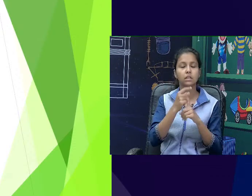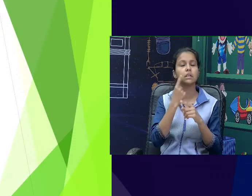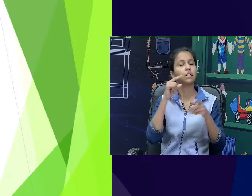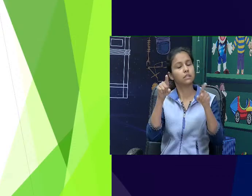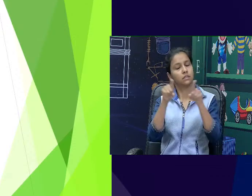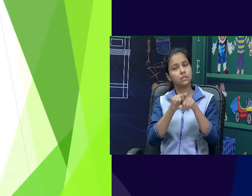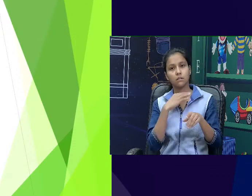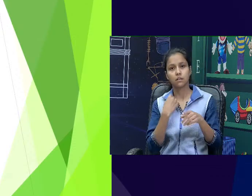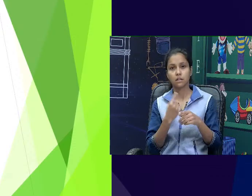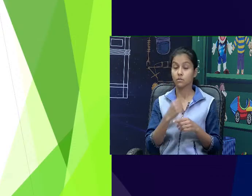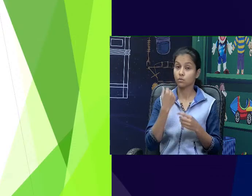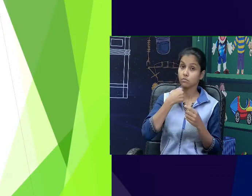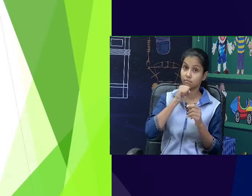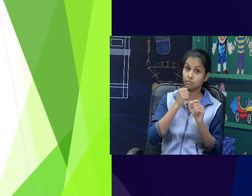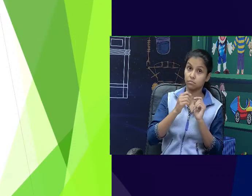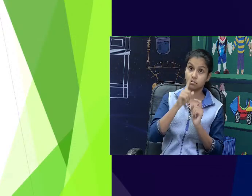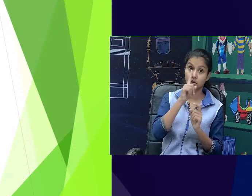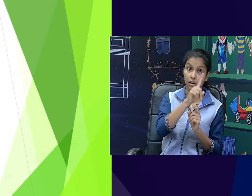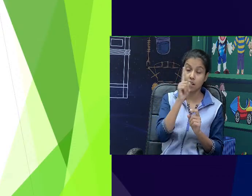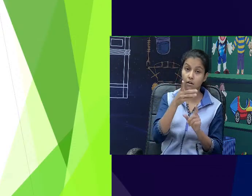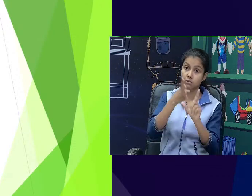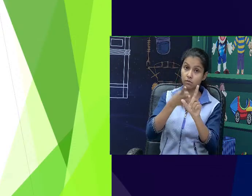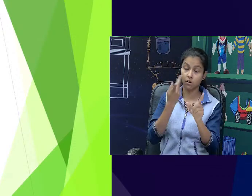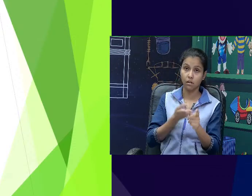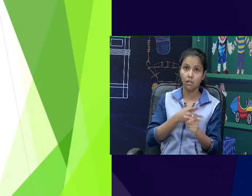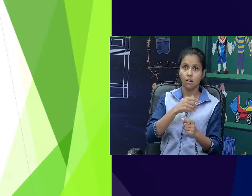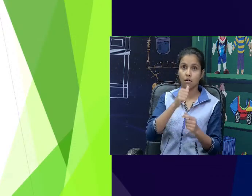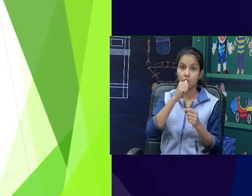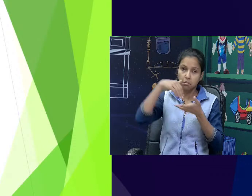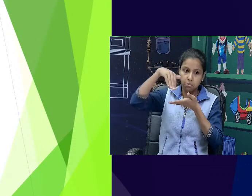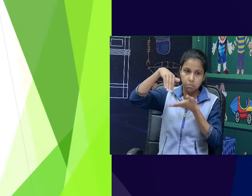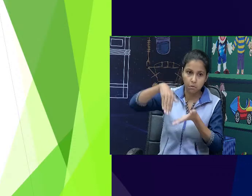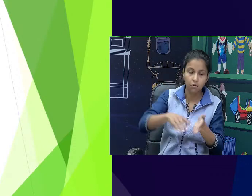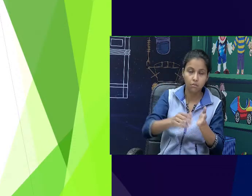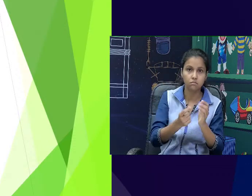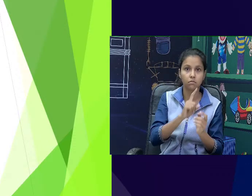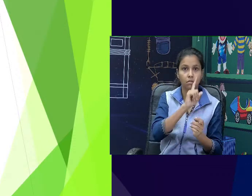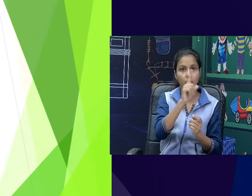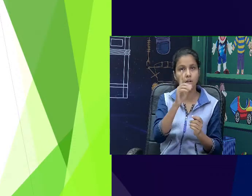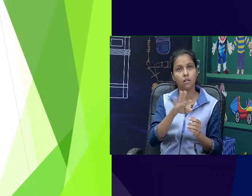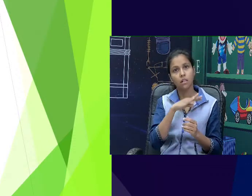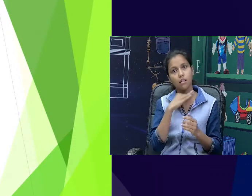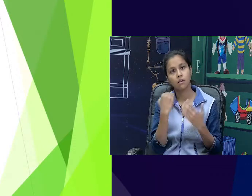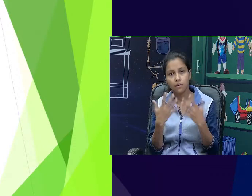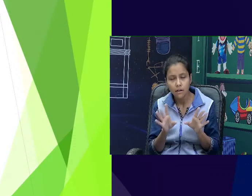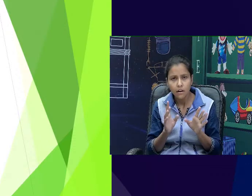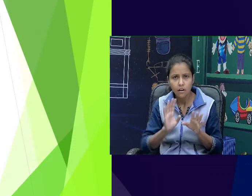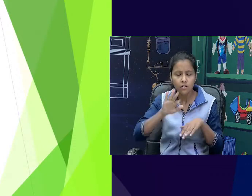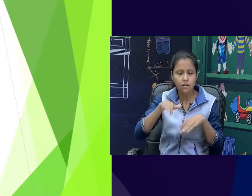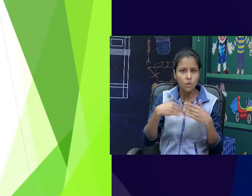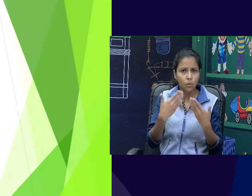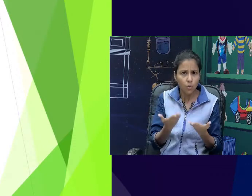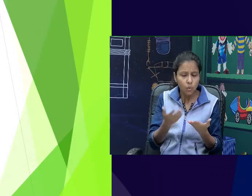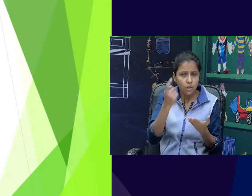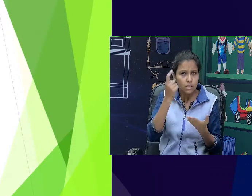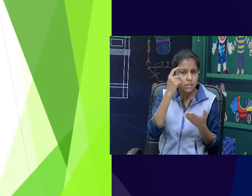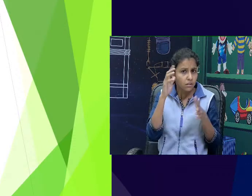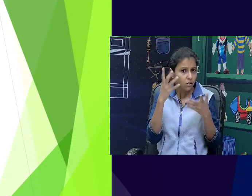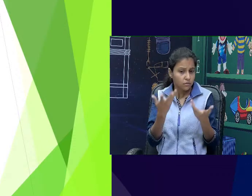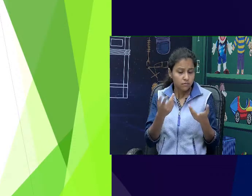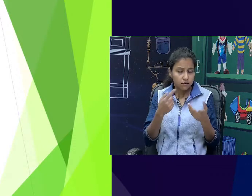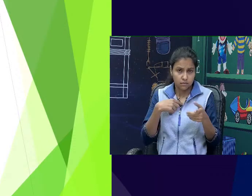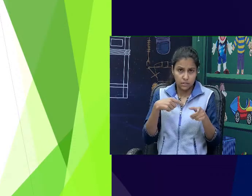An 11-year-old boy, he thought that he will die in the water because he was so scared of water that he thought that no